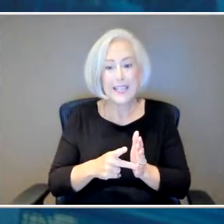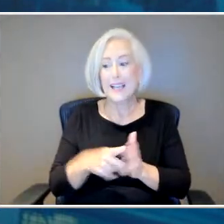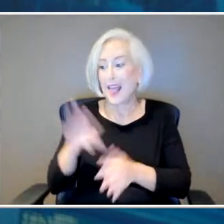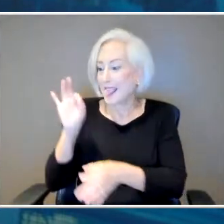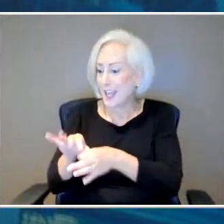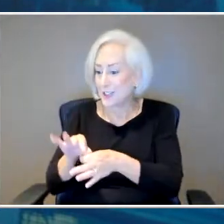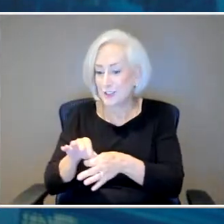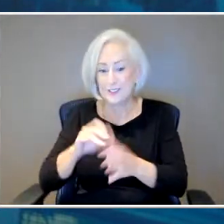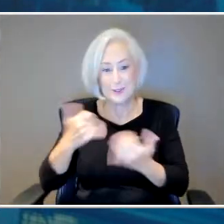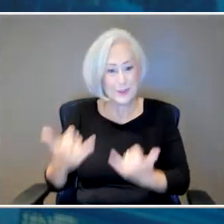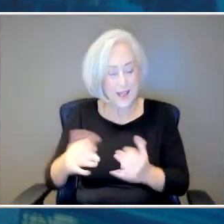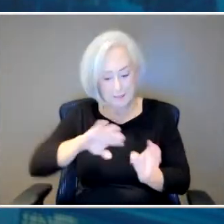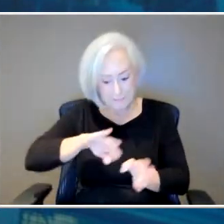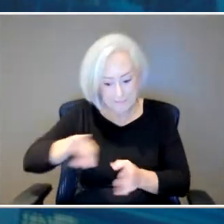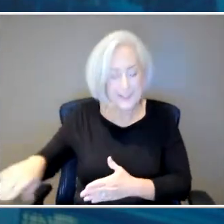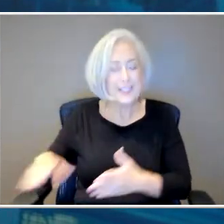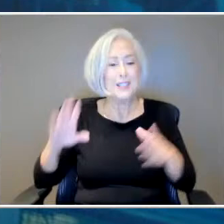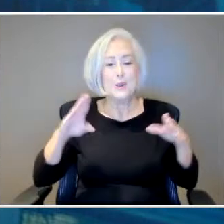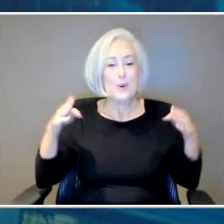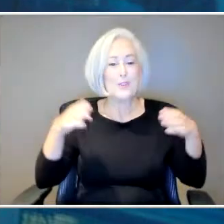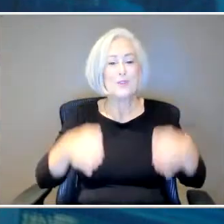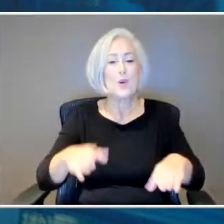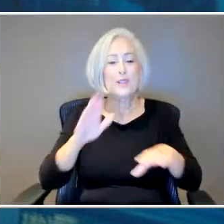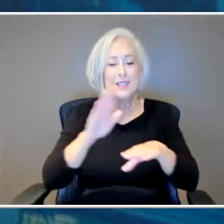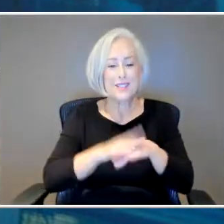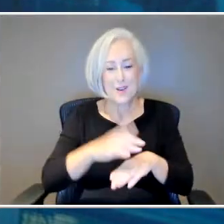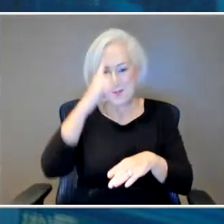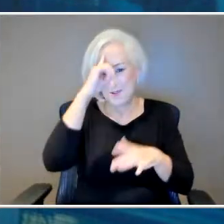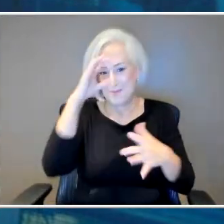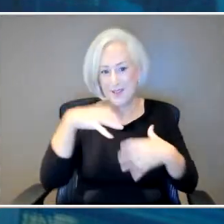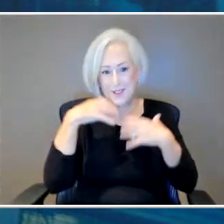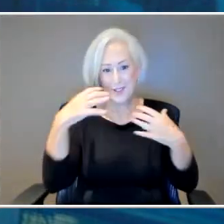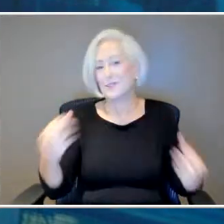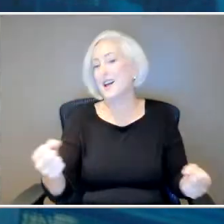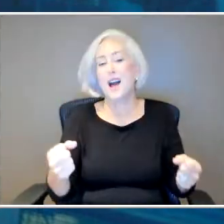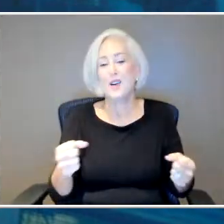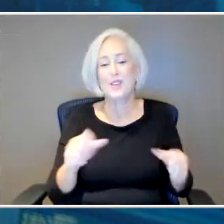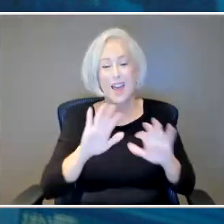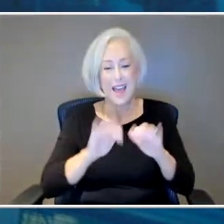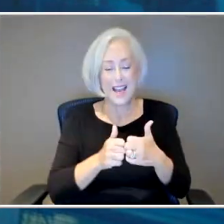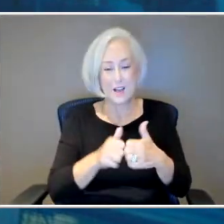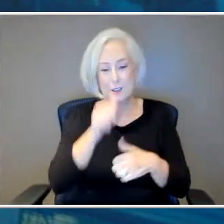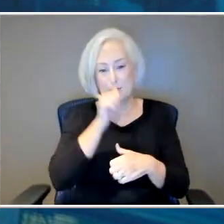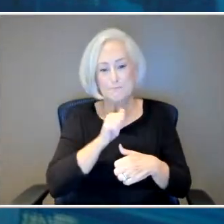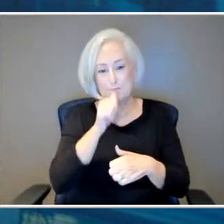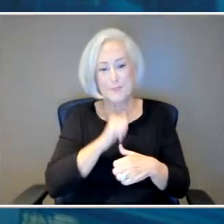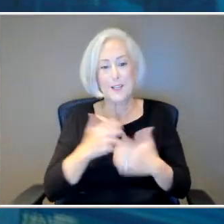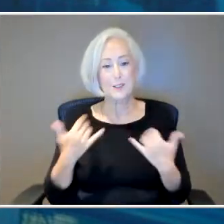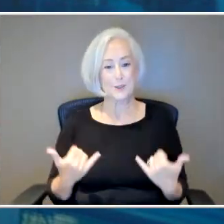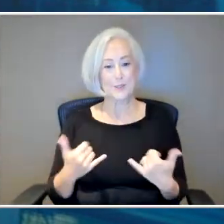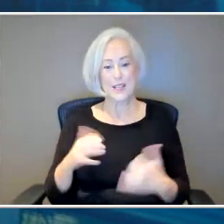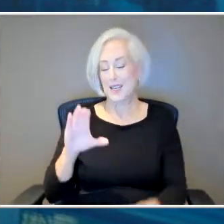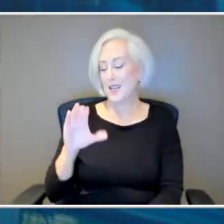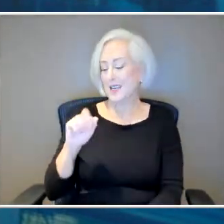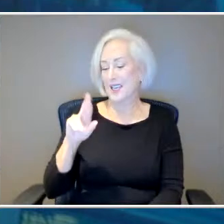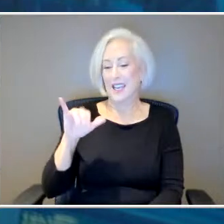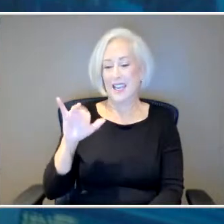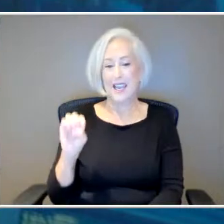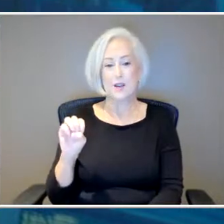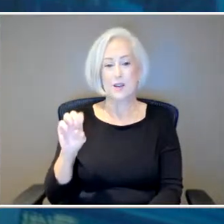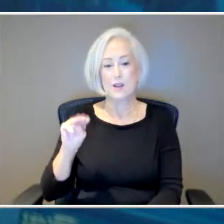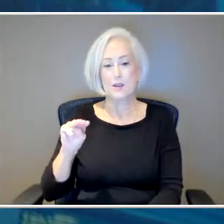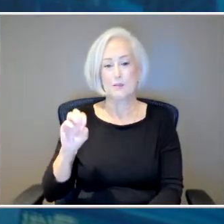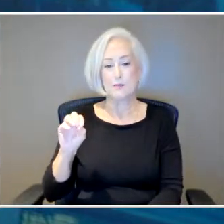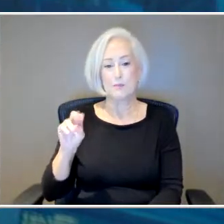important health information, and we have some really incredible guests with us this morning. Kerrie Mooneyham has always taken her